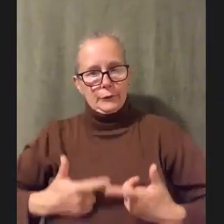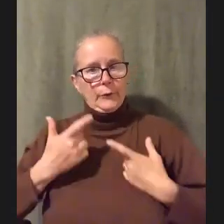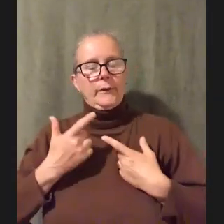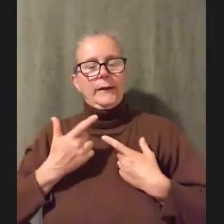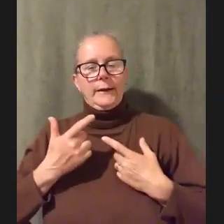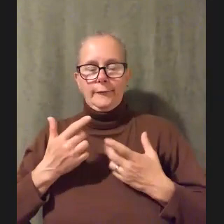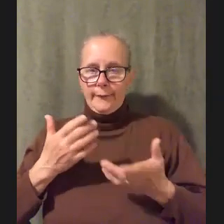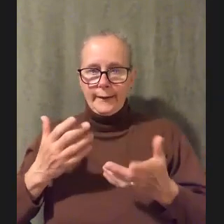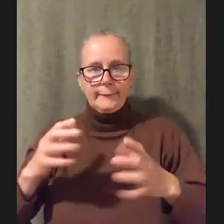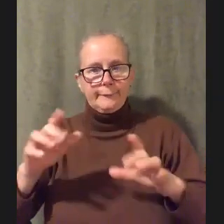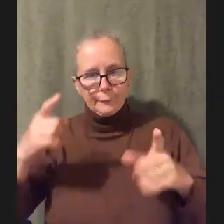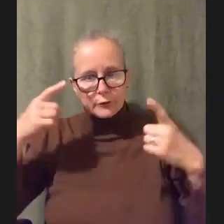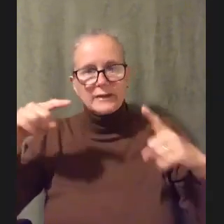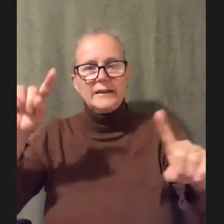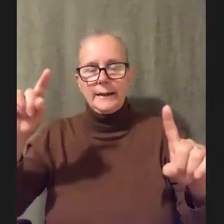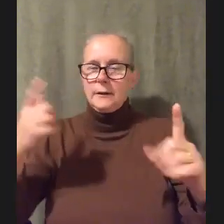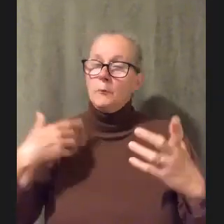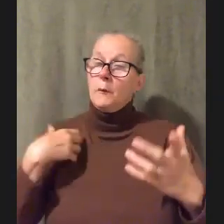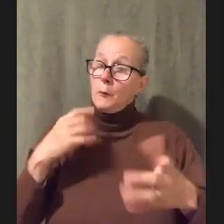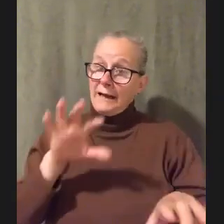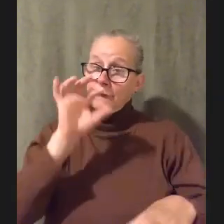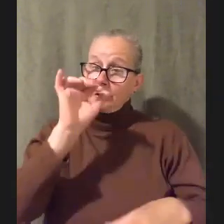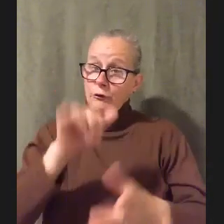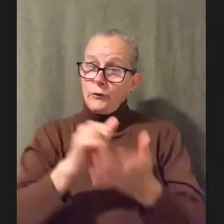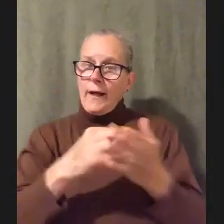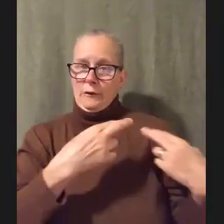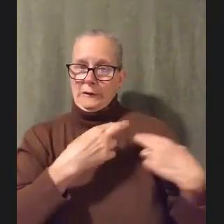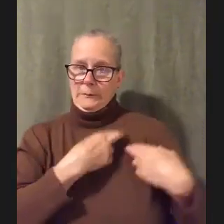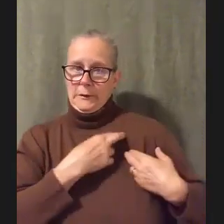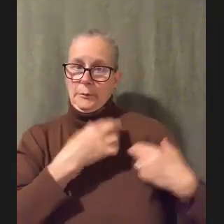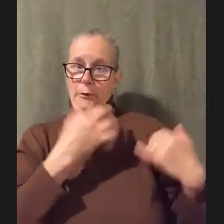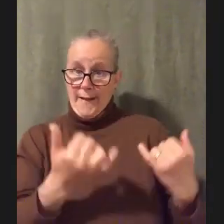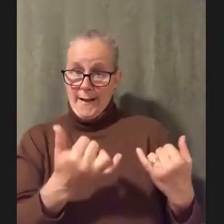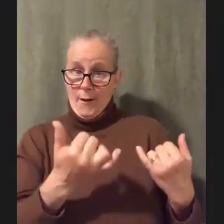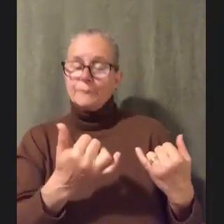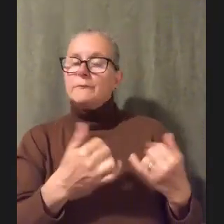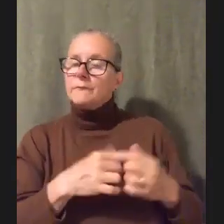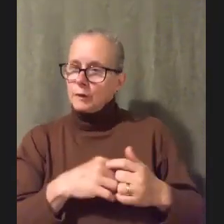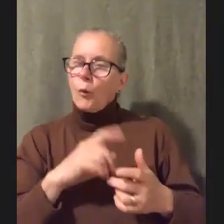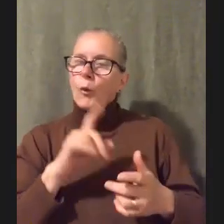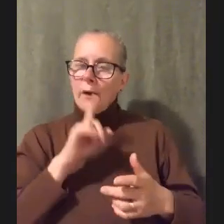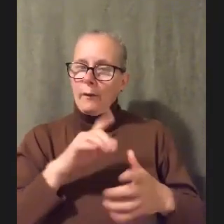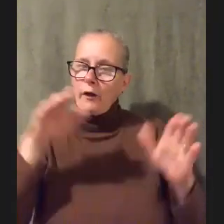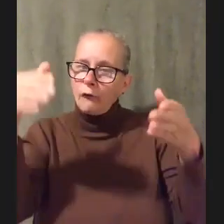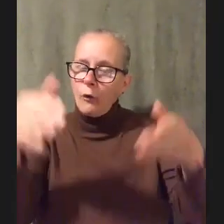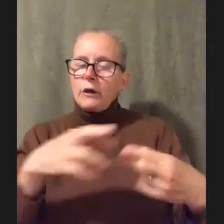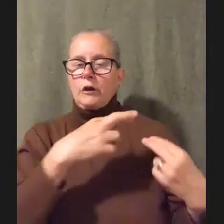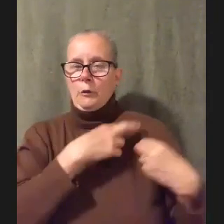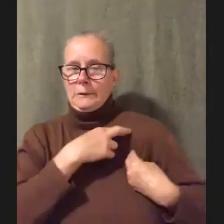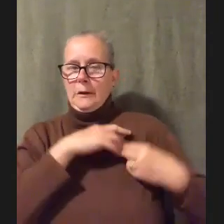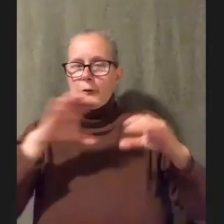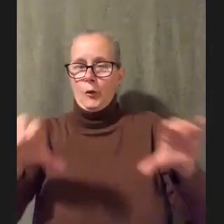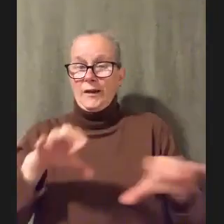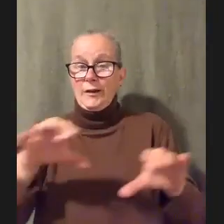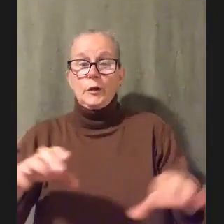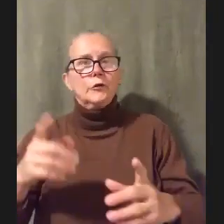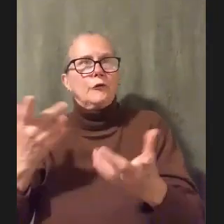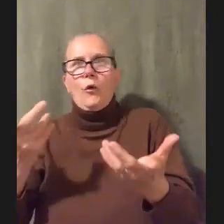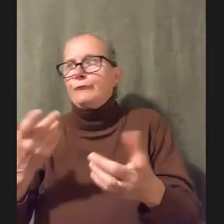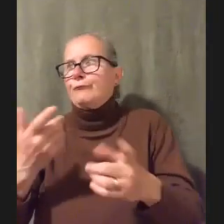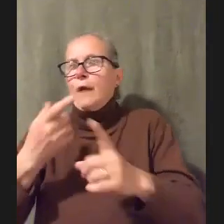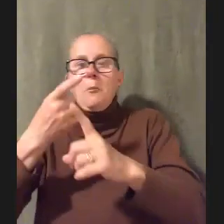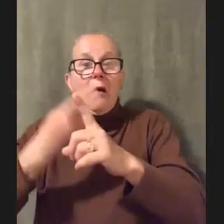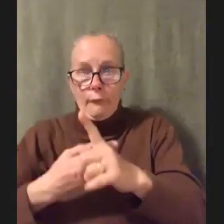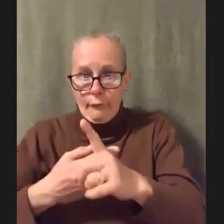we need to do it responsibly. So responsible recreation is really what we've been pushing now for over a month, and we are seeing folks do a